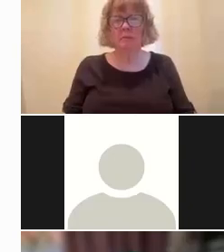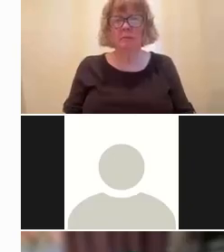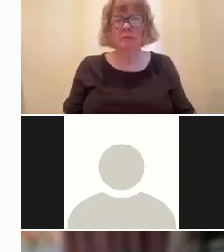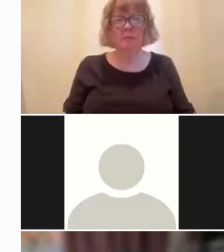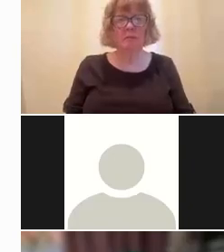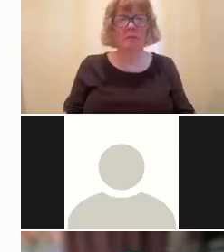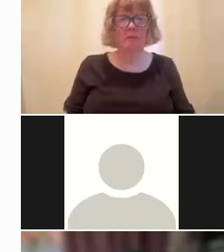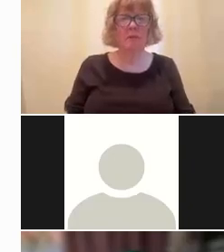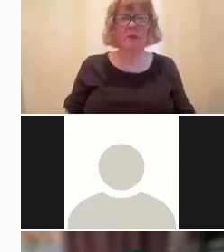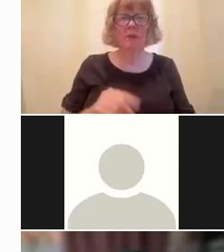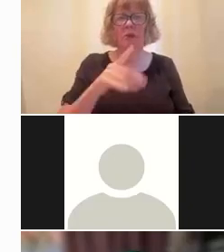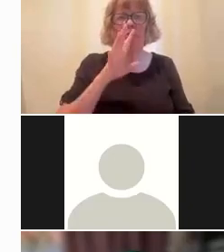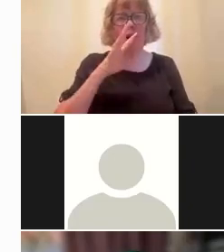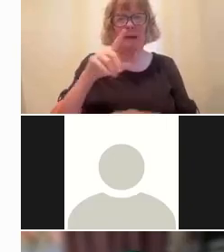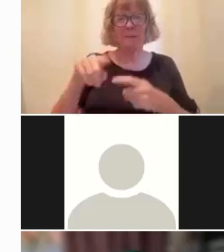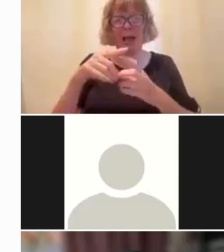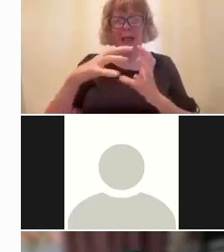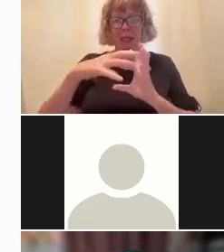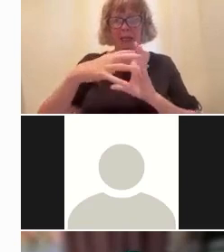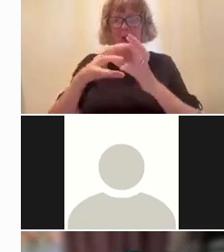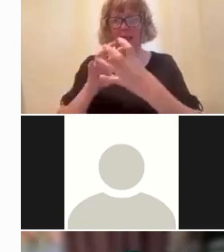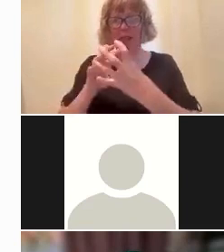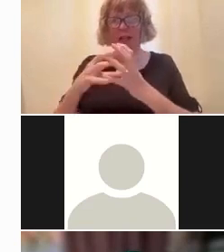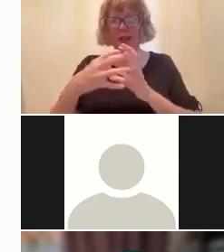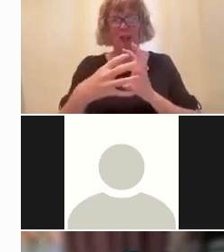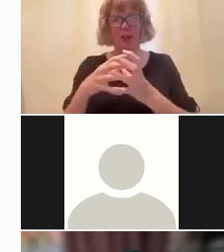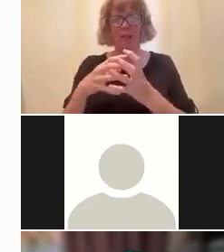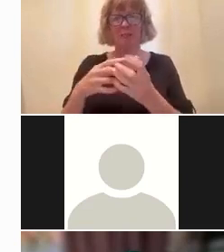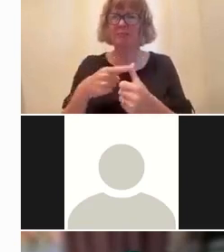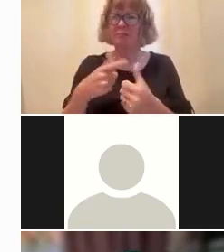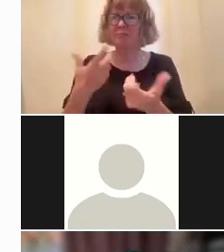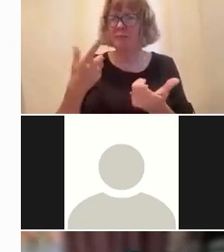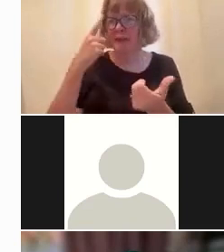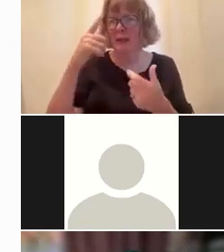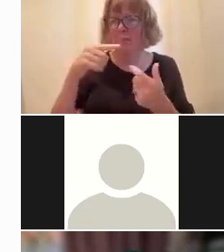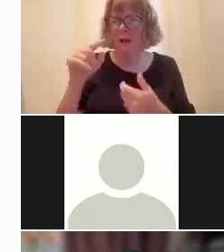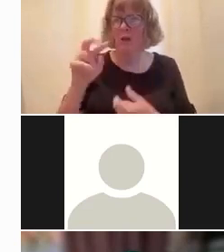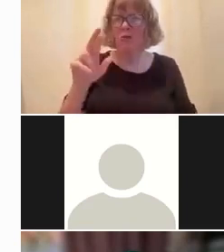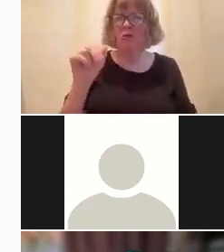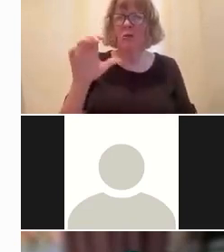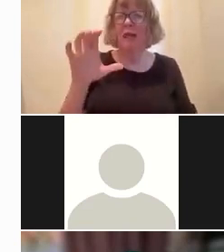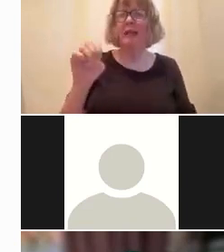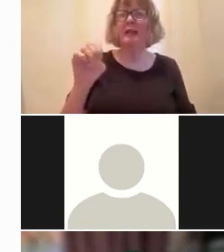When we talk about intersections, we are thinking about race,